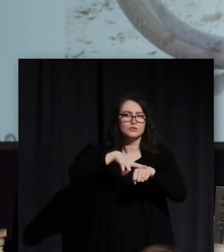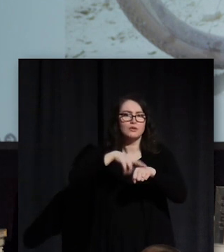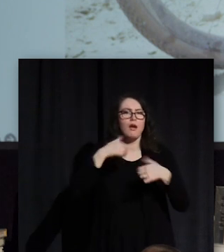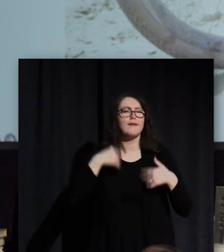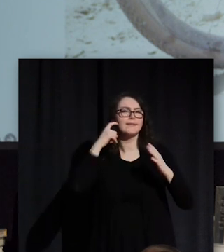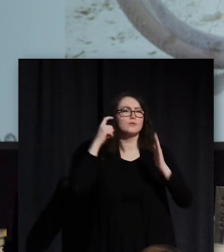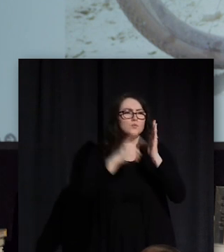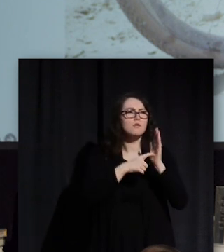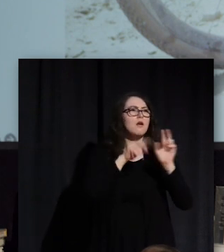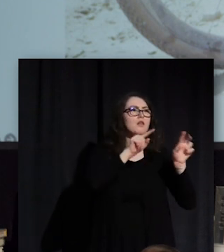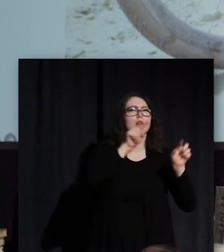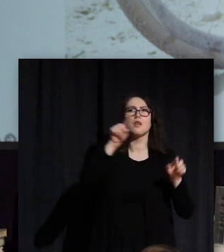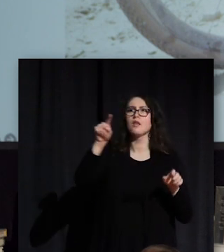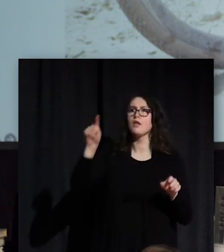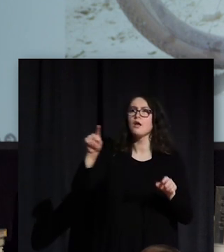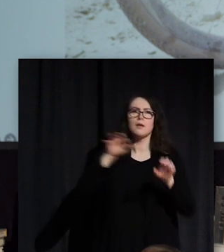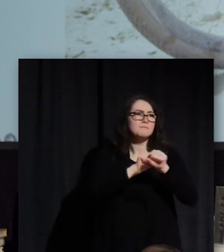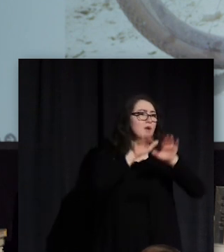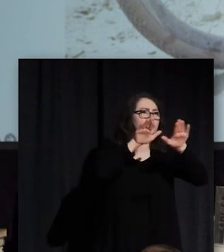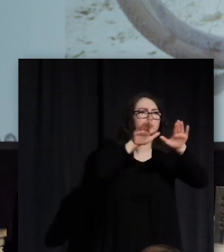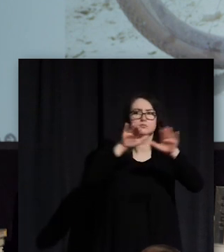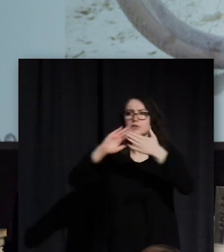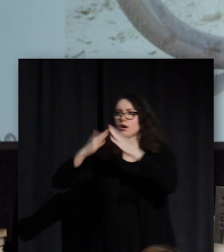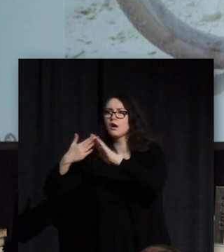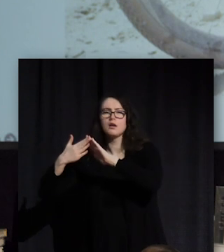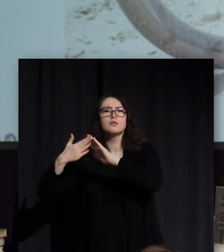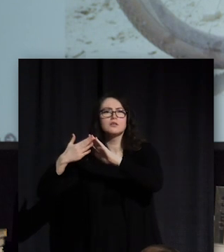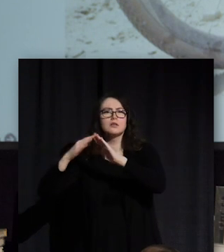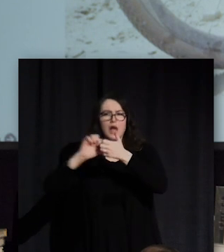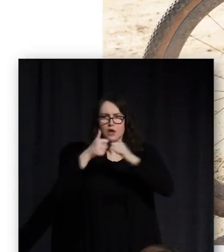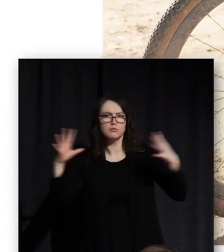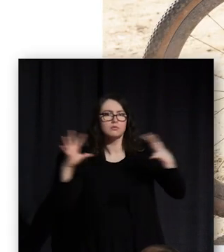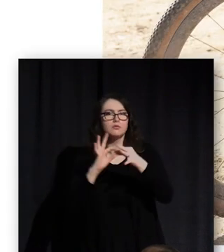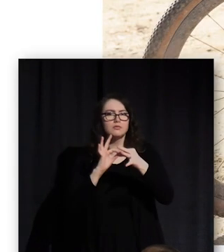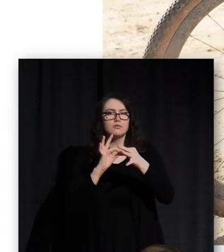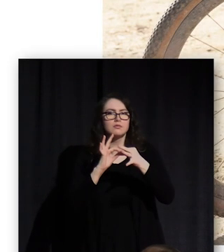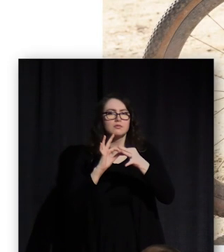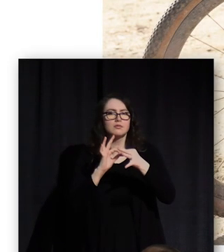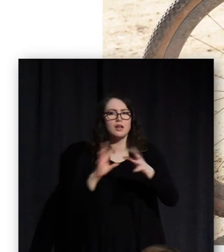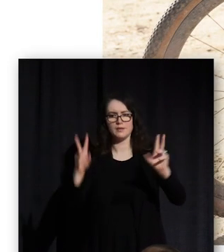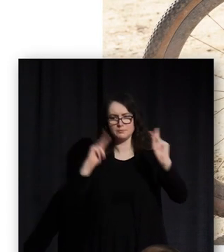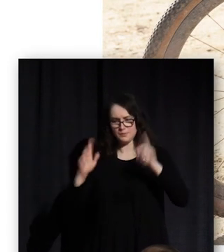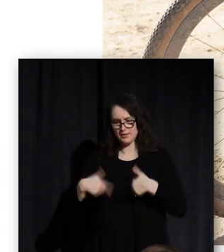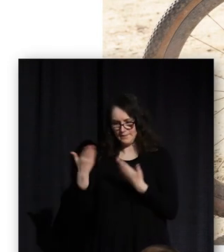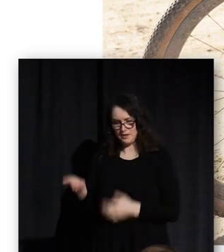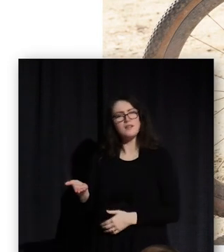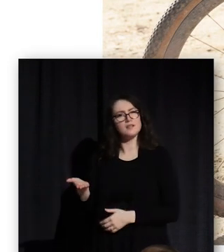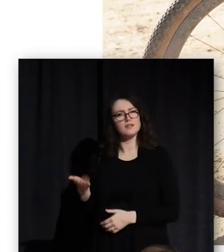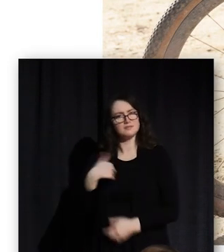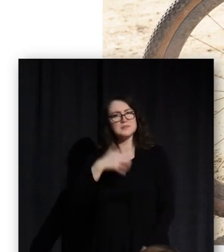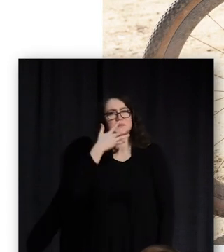over mountains and between towns. I see the beauty of the natural world and how people live in it. There's nothing I'd rather do.